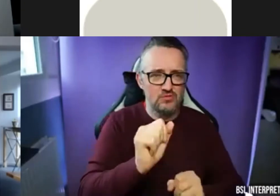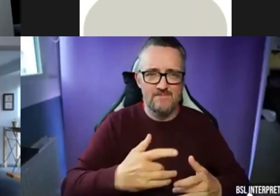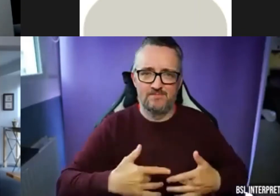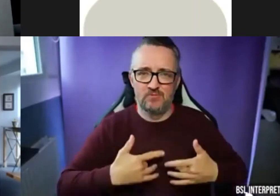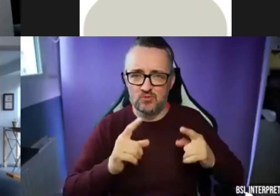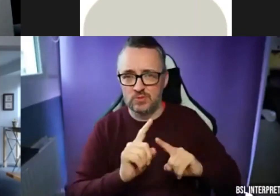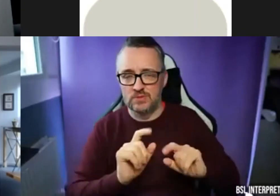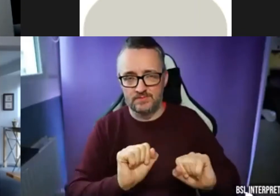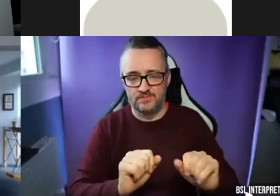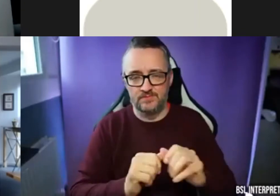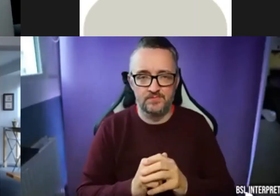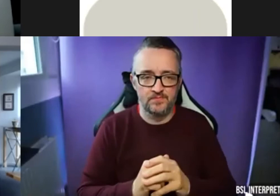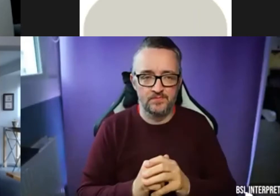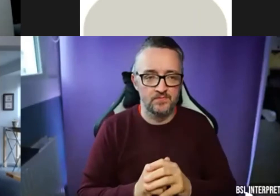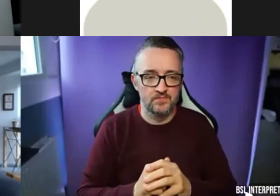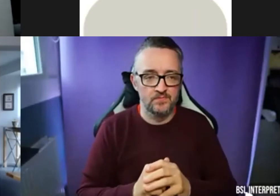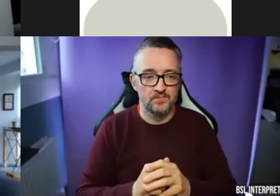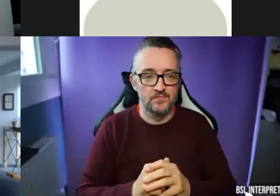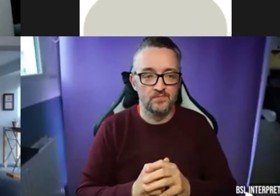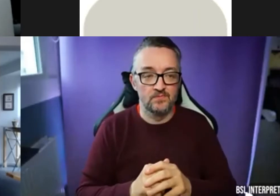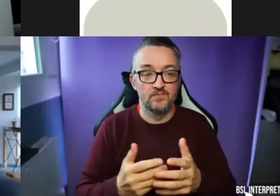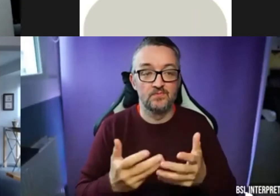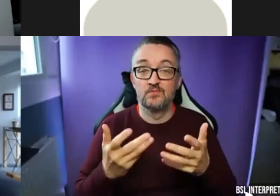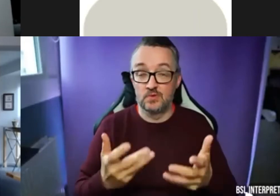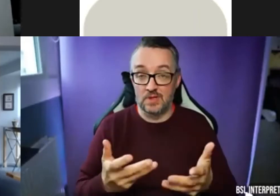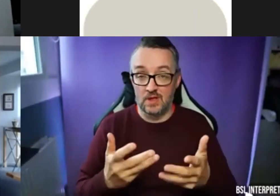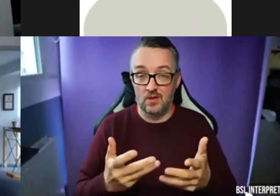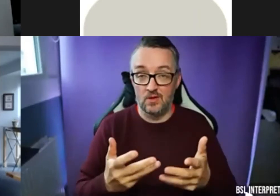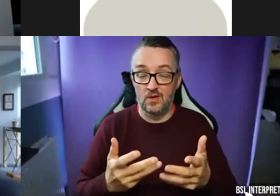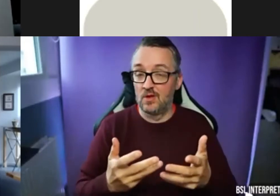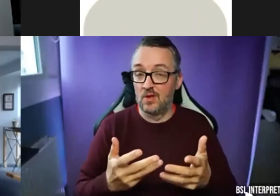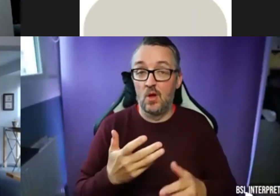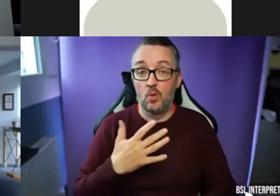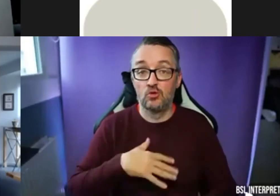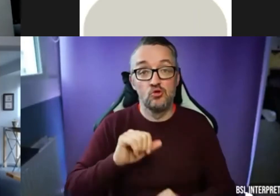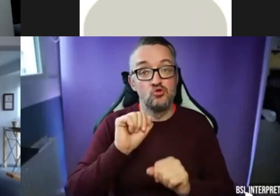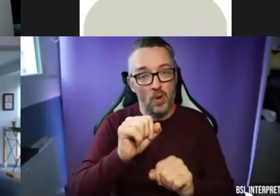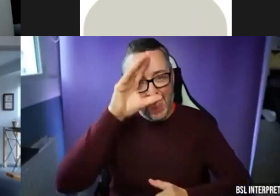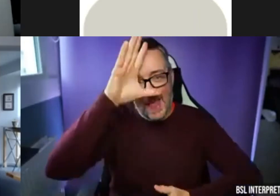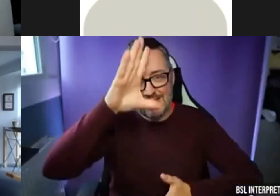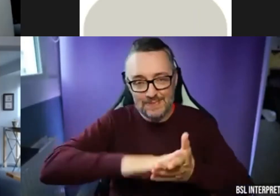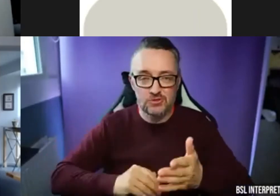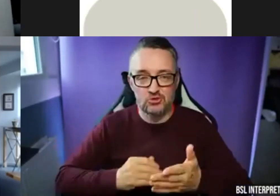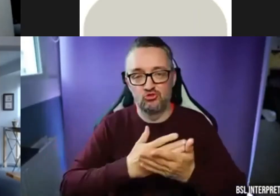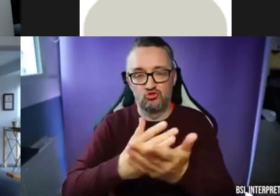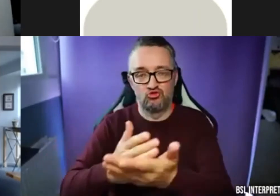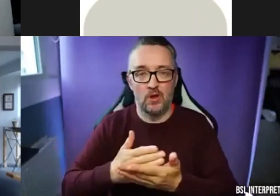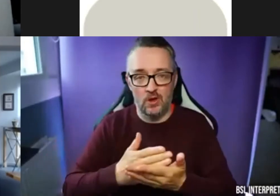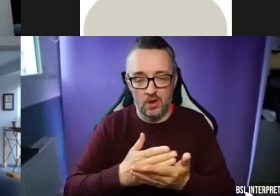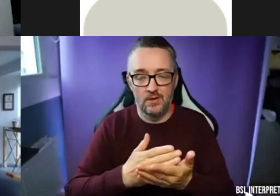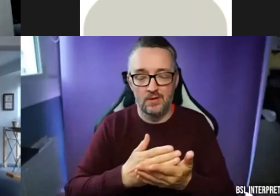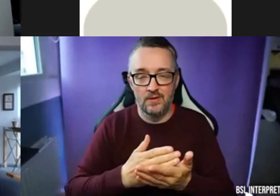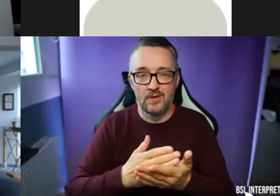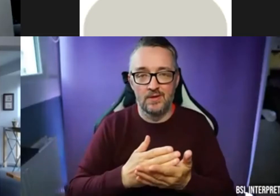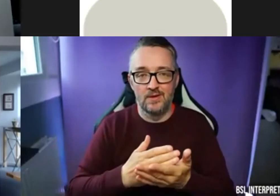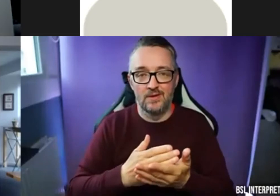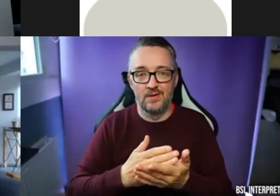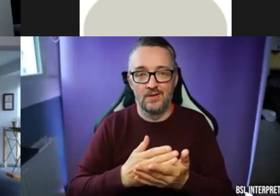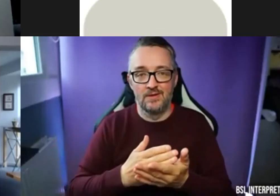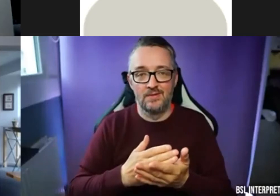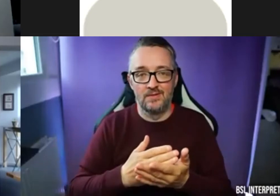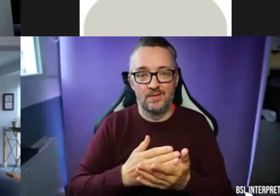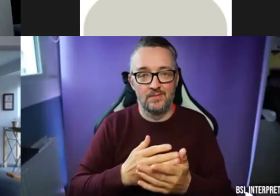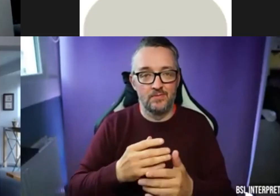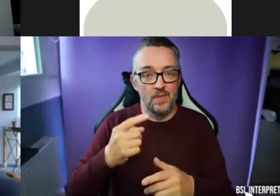afternoon. But please do take this opportunity to share your own experiences of journey planning, and I think the guys